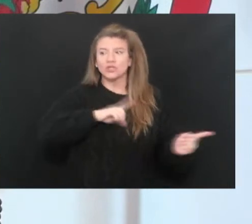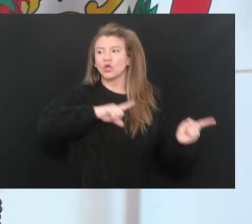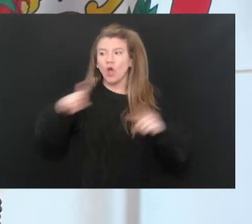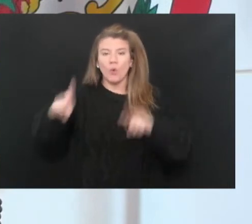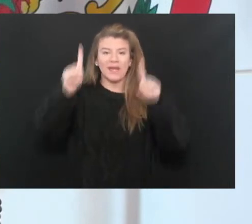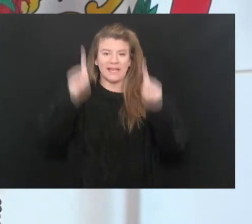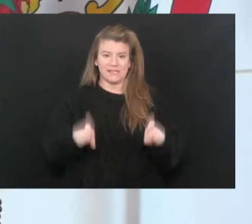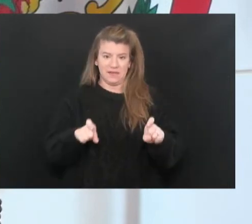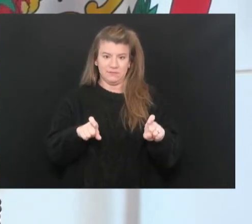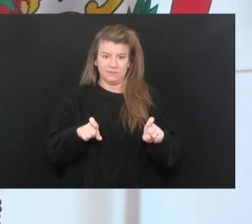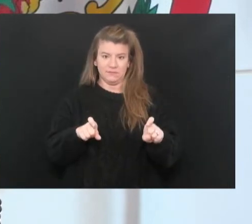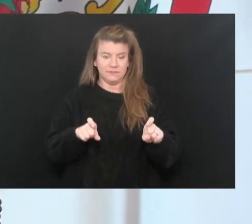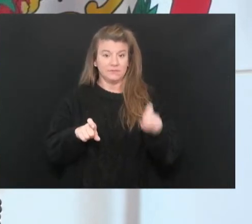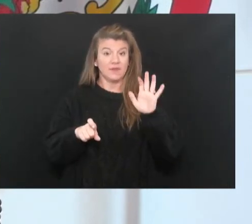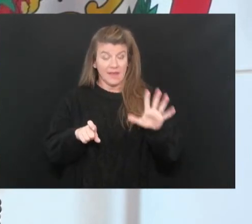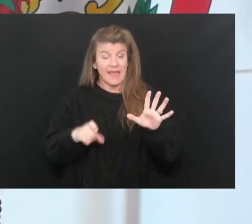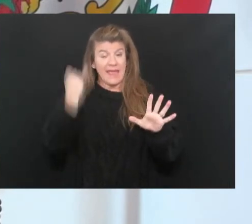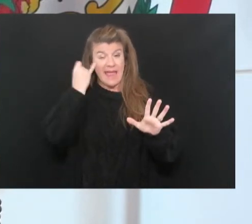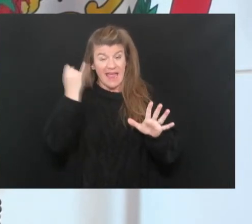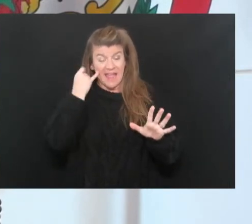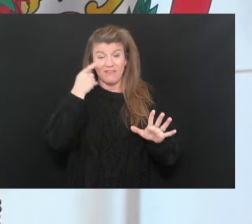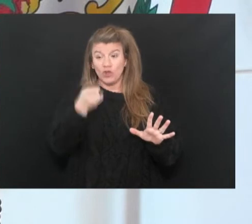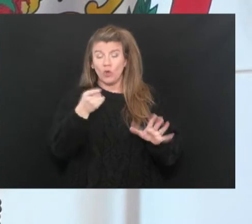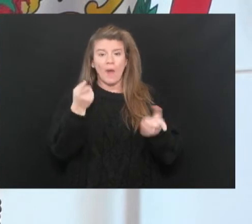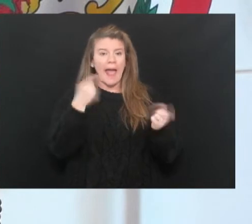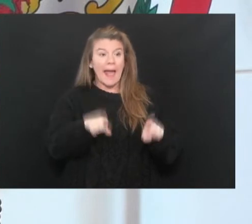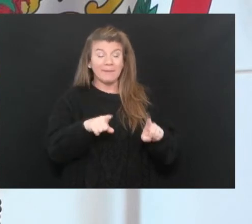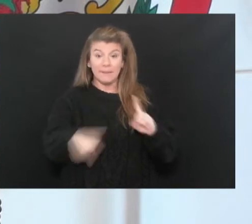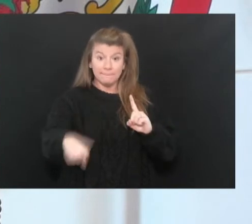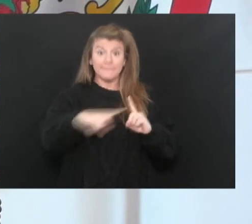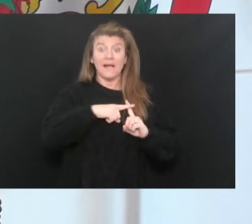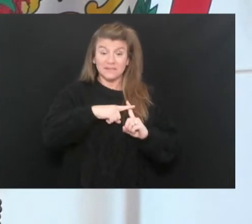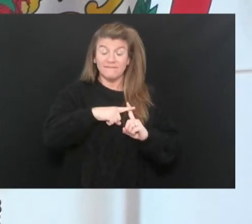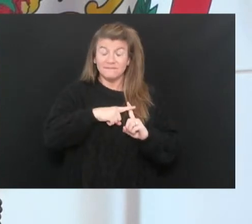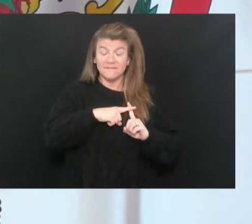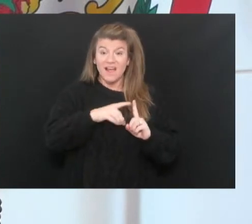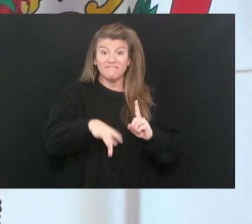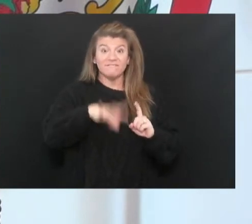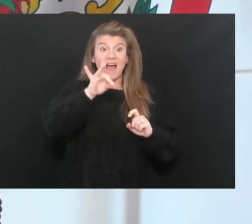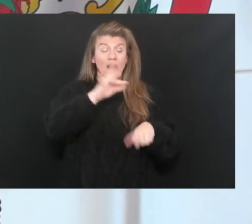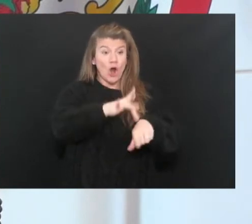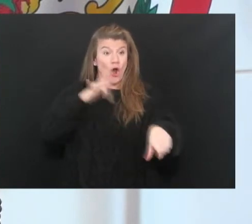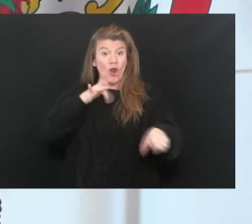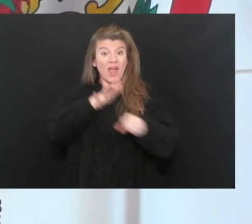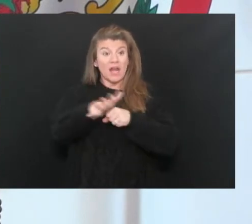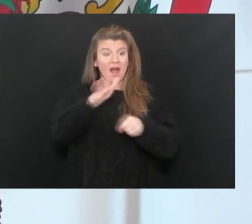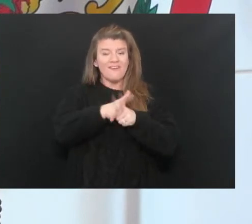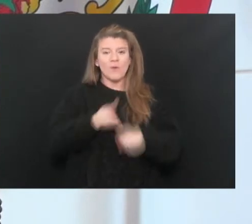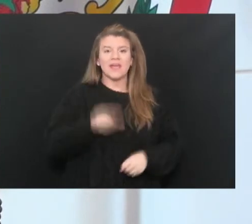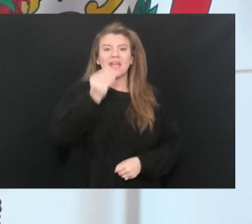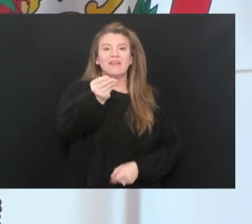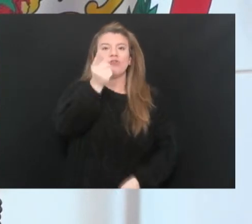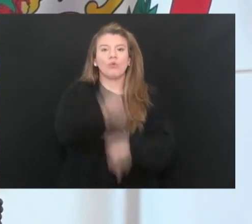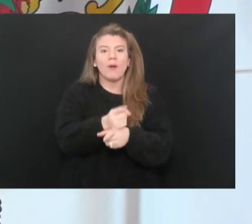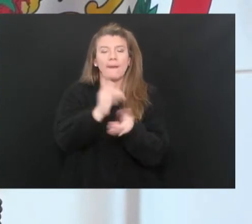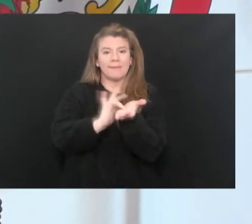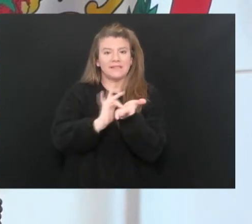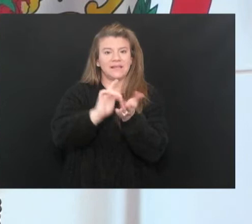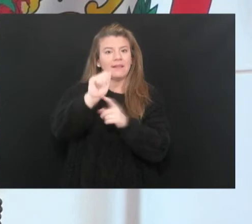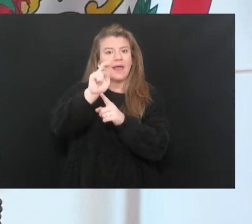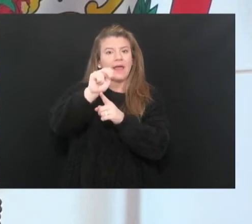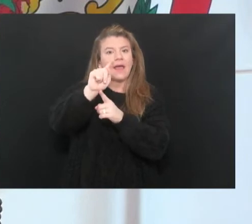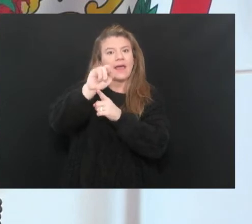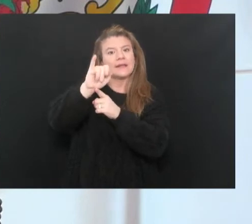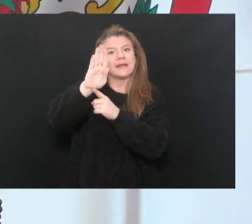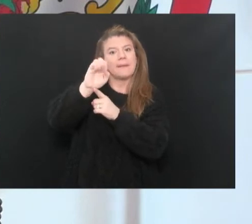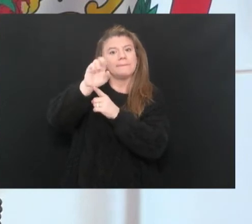tested. If you were to happen to be positive and we catch it early enough, we could get you these antibodies, and they'd probably save your